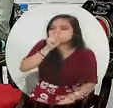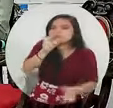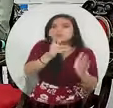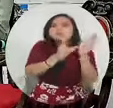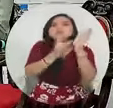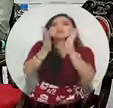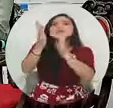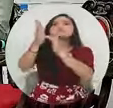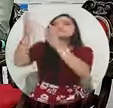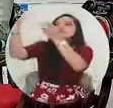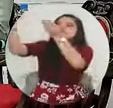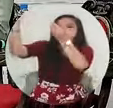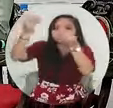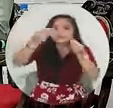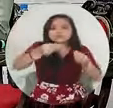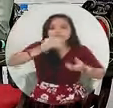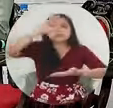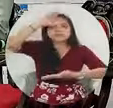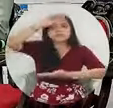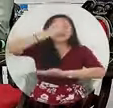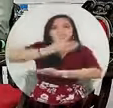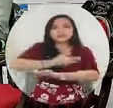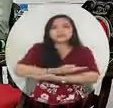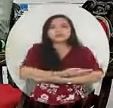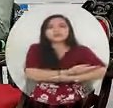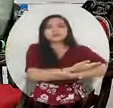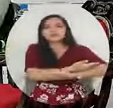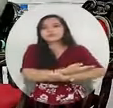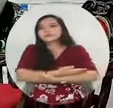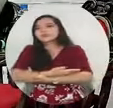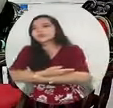much, you gave your son.